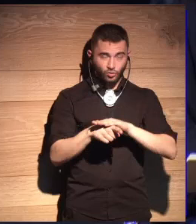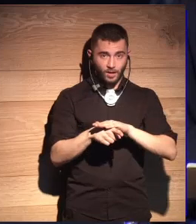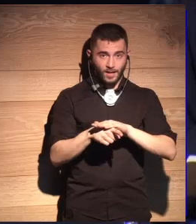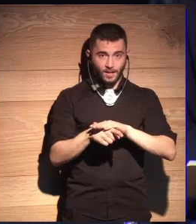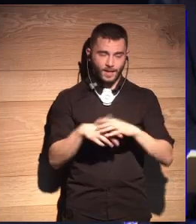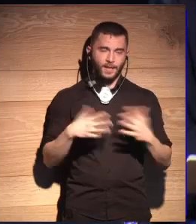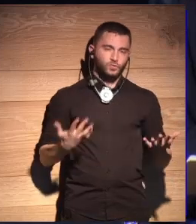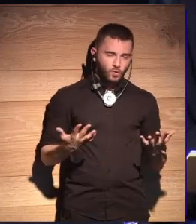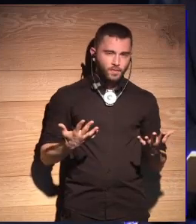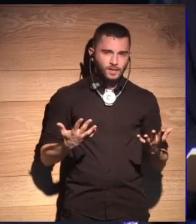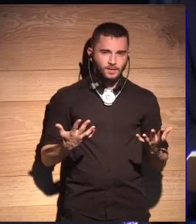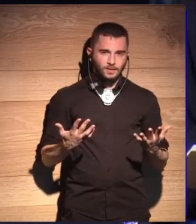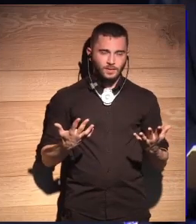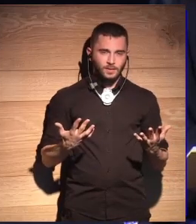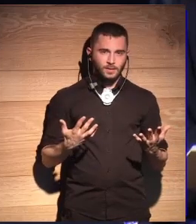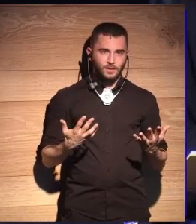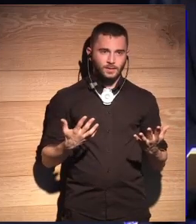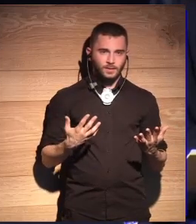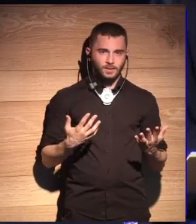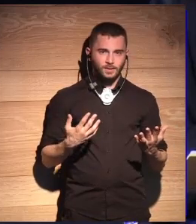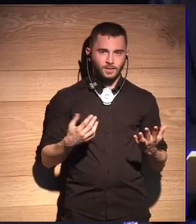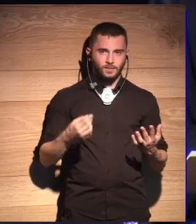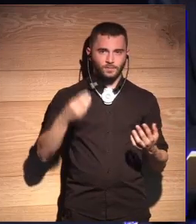the employers' organisations to do the same, or the